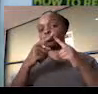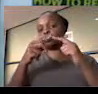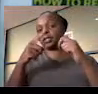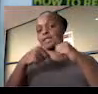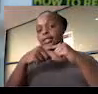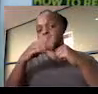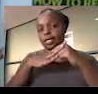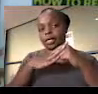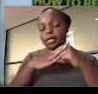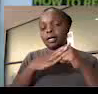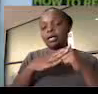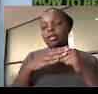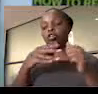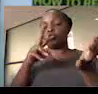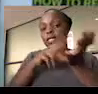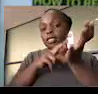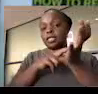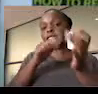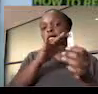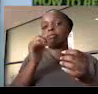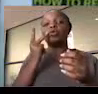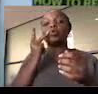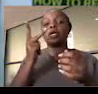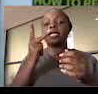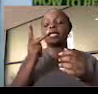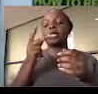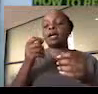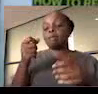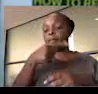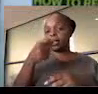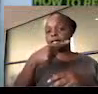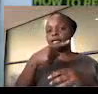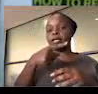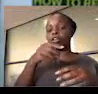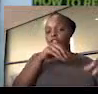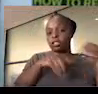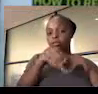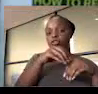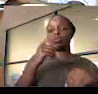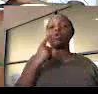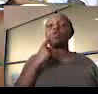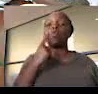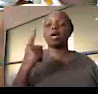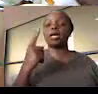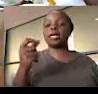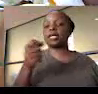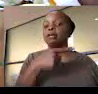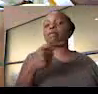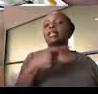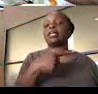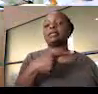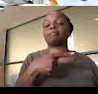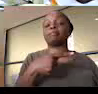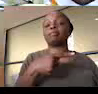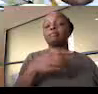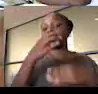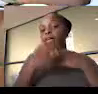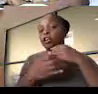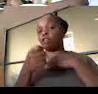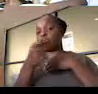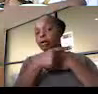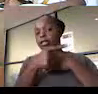peacefully, because at the end of the day, we know the technicalities that are involved with issues regarding funeral.